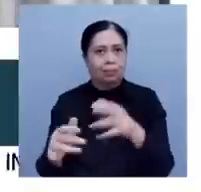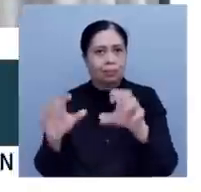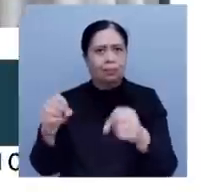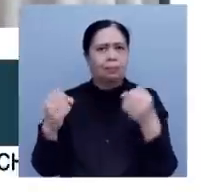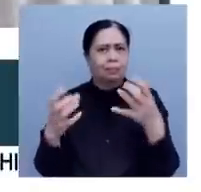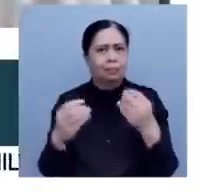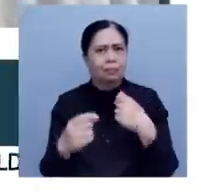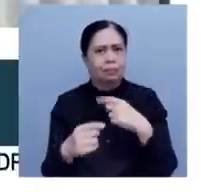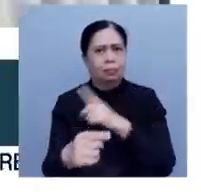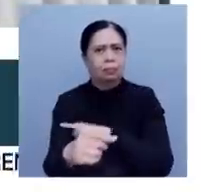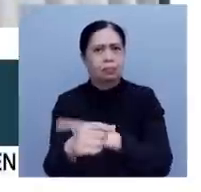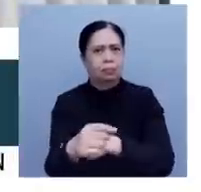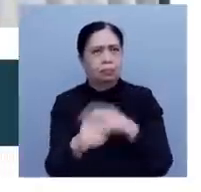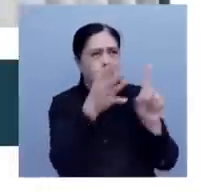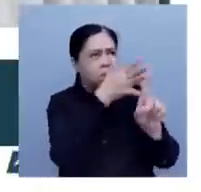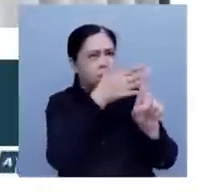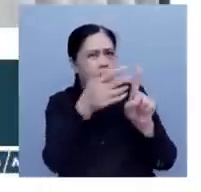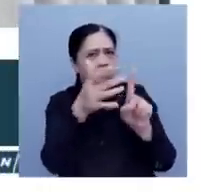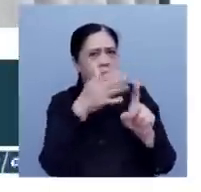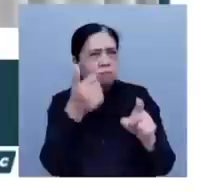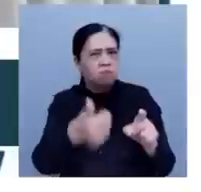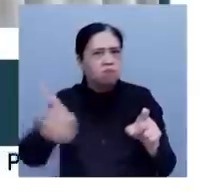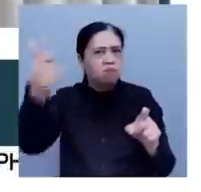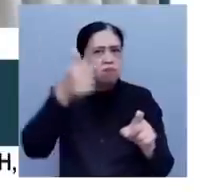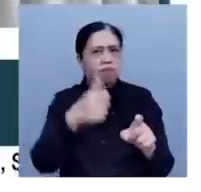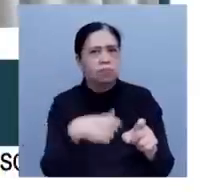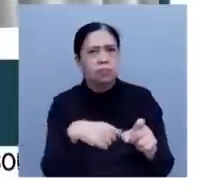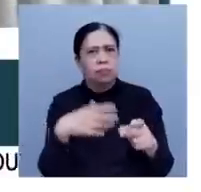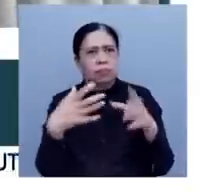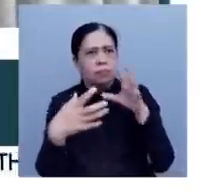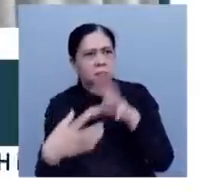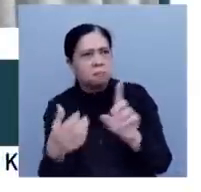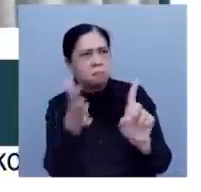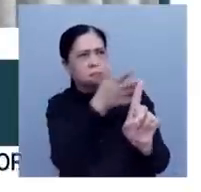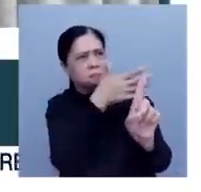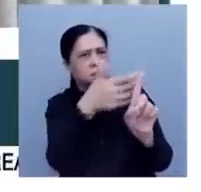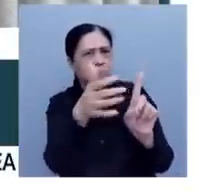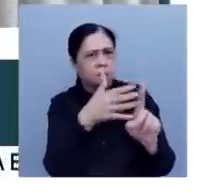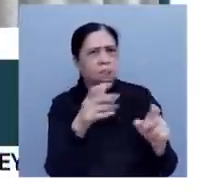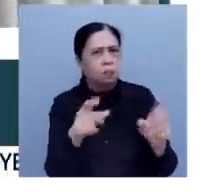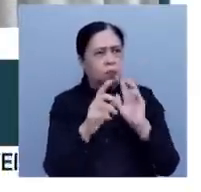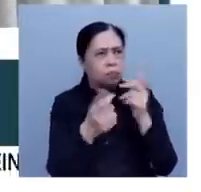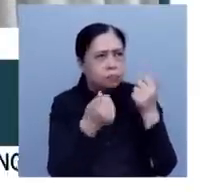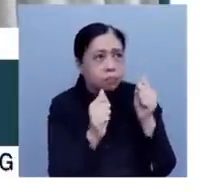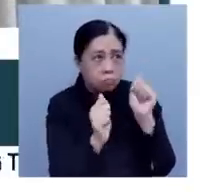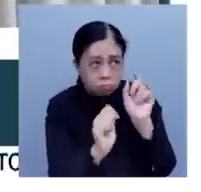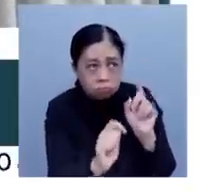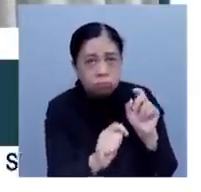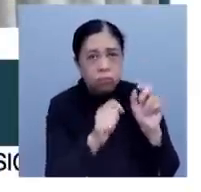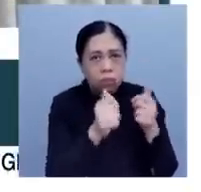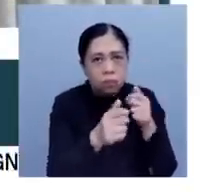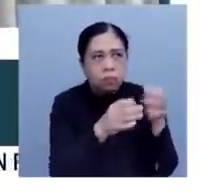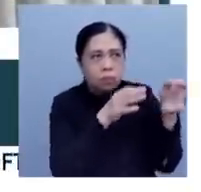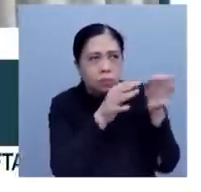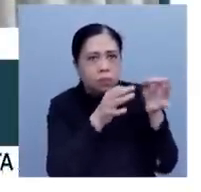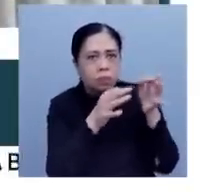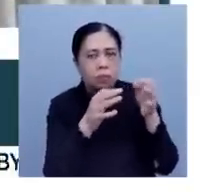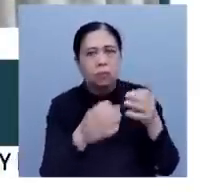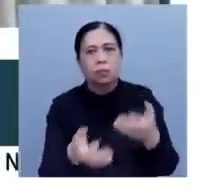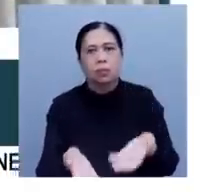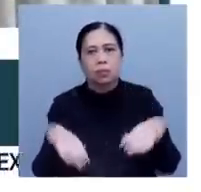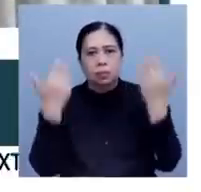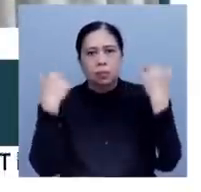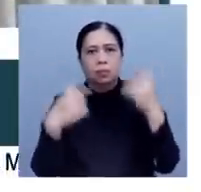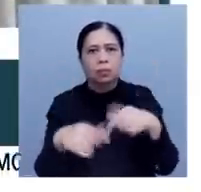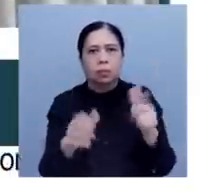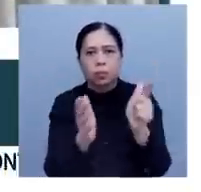Maraming makapangyarihang mga elemento ang will try to convince him to lift the embargo, to lift the